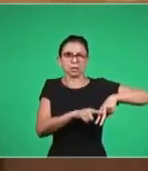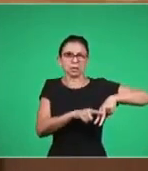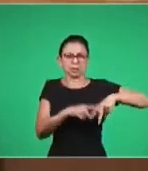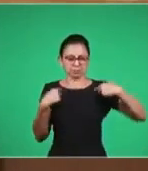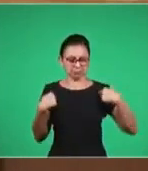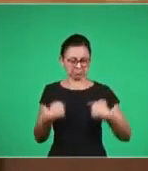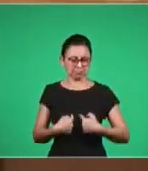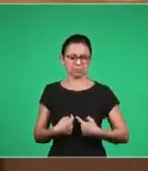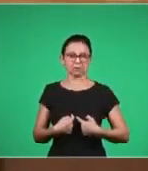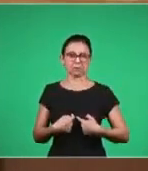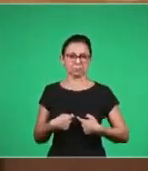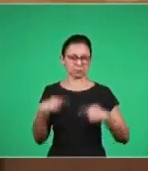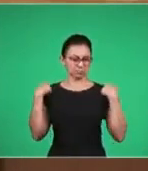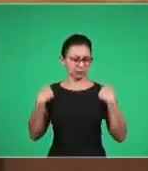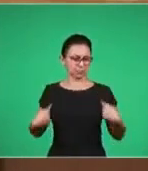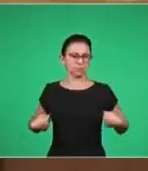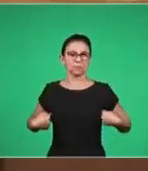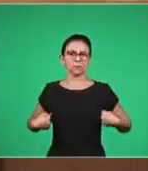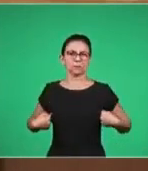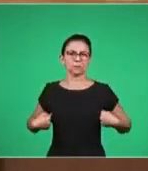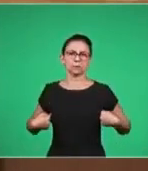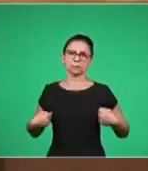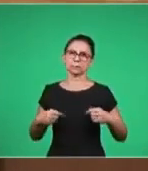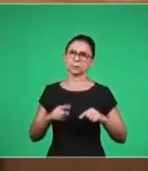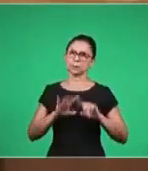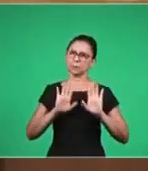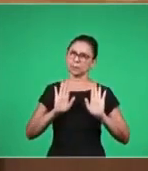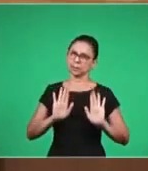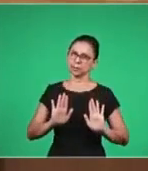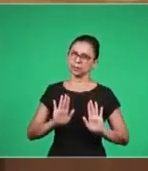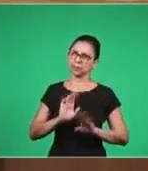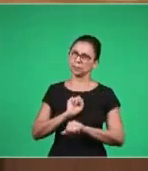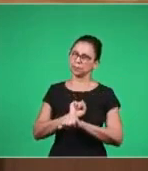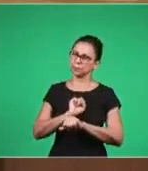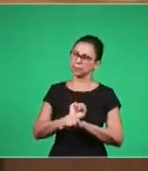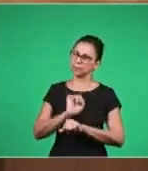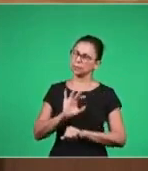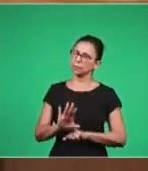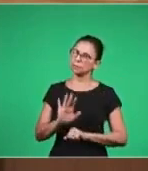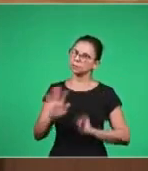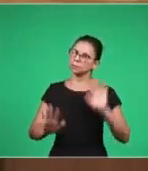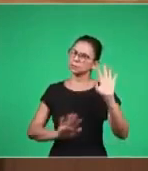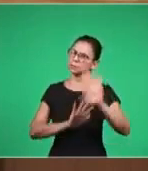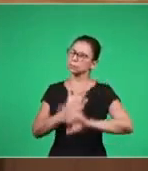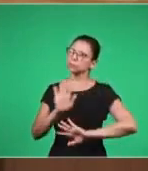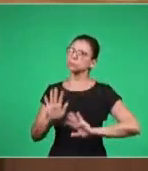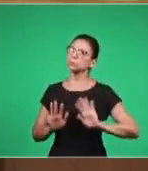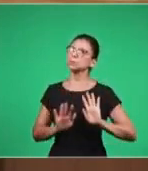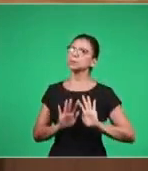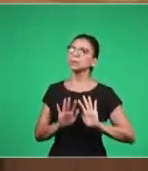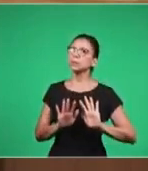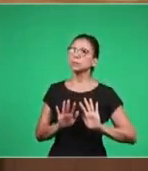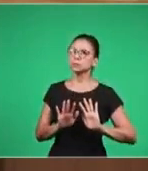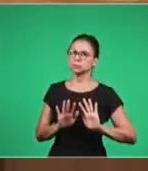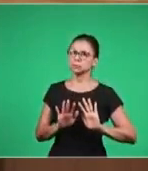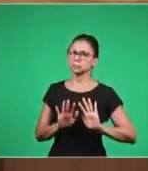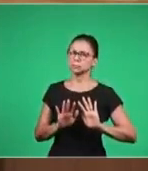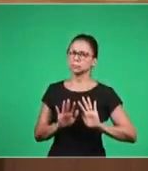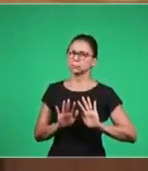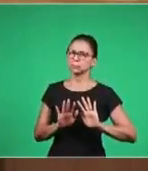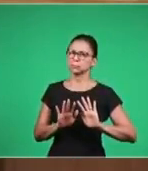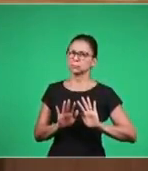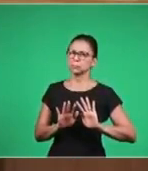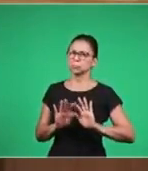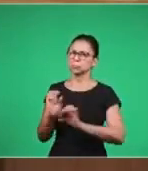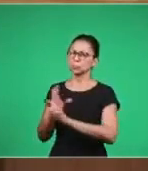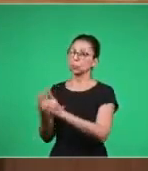the church and you try to bring that up to the presbytery, you have to be careful to not mix these